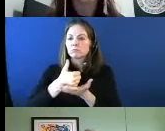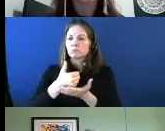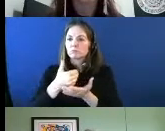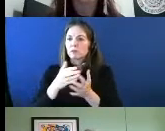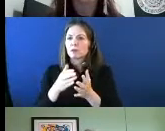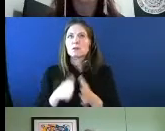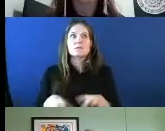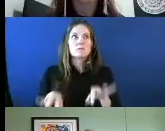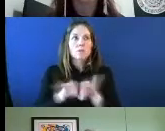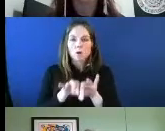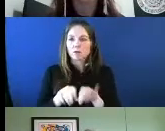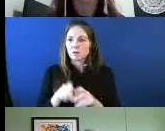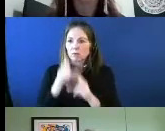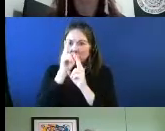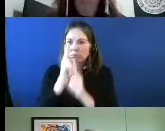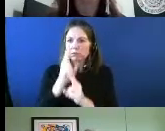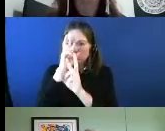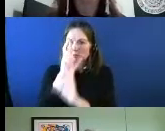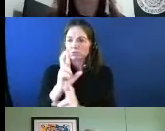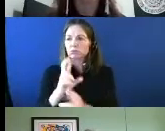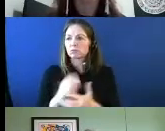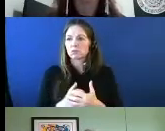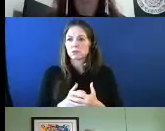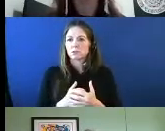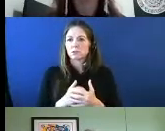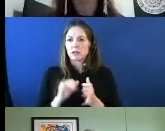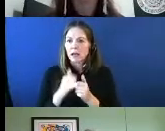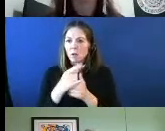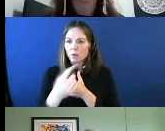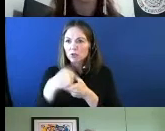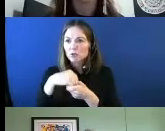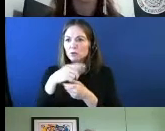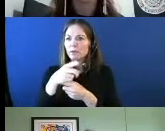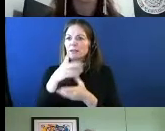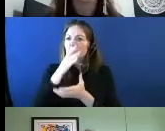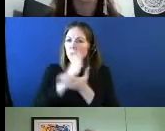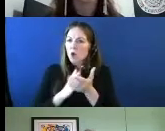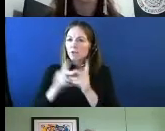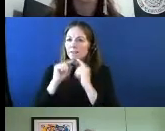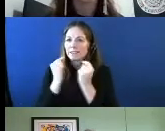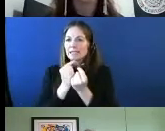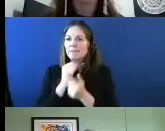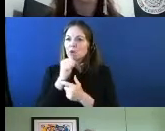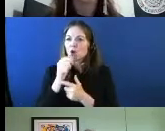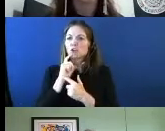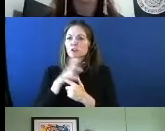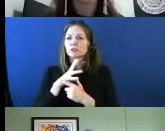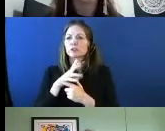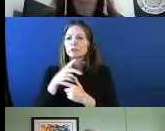experience as part of our research committees and a part of our research teams, and really honoring those